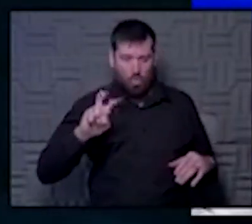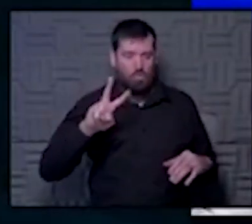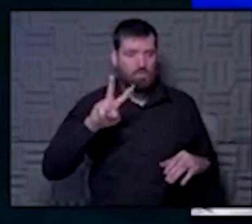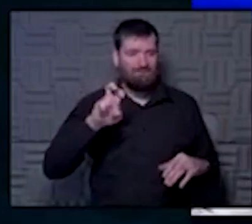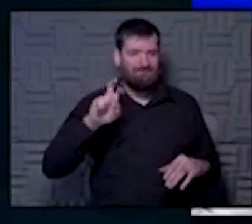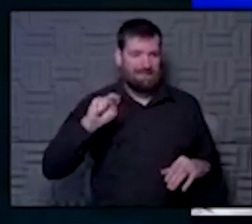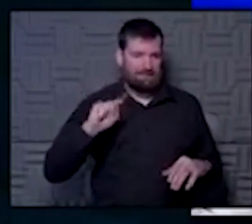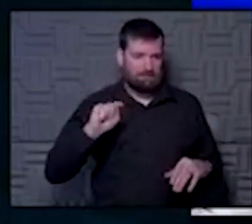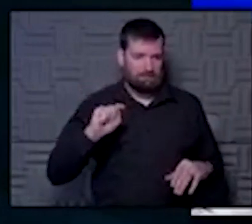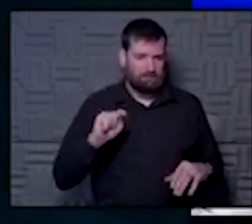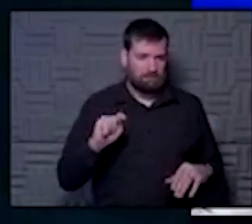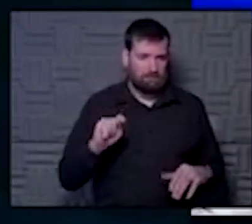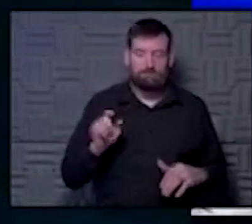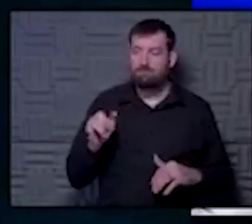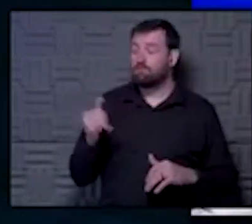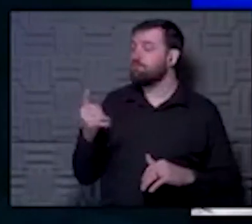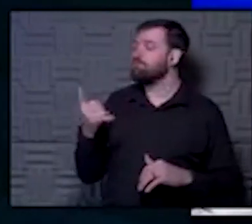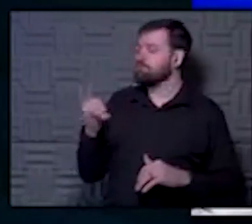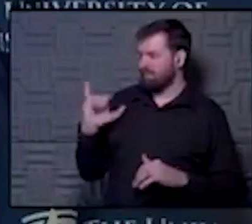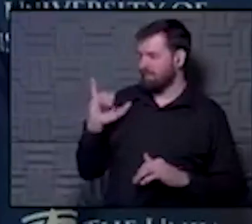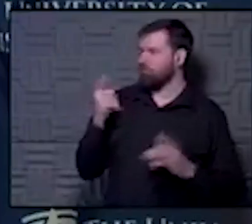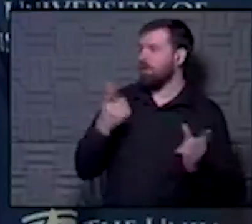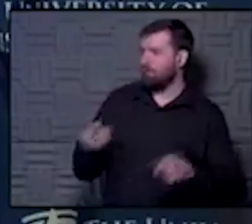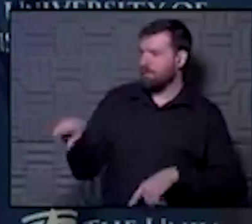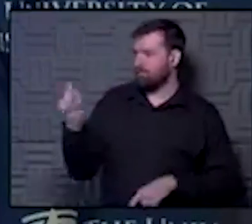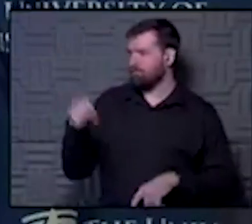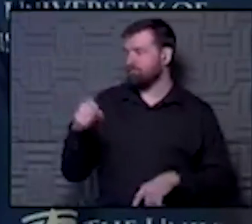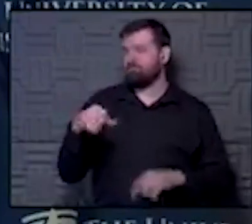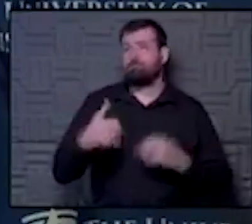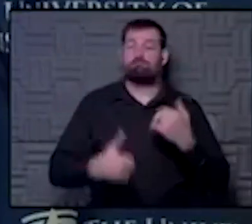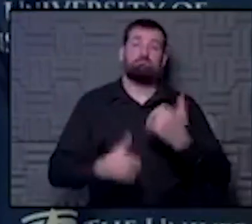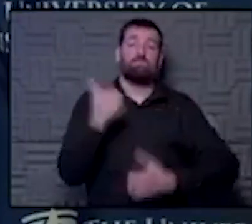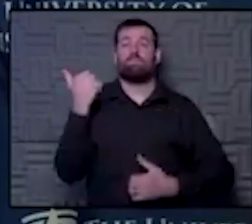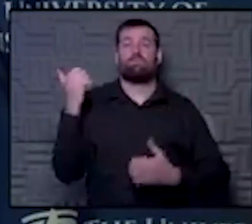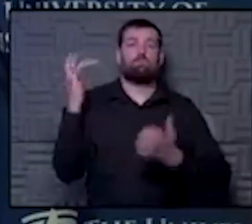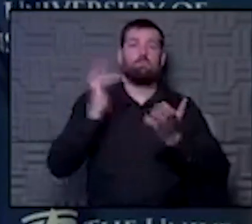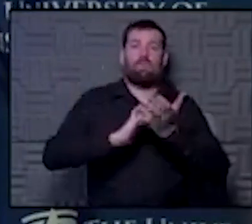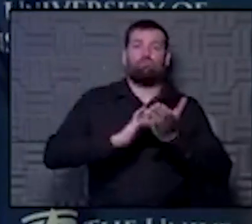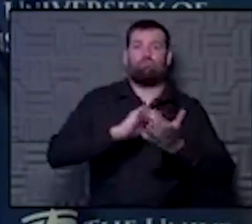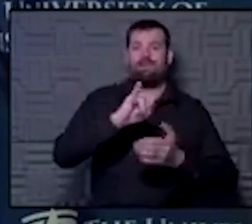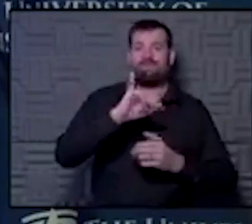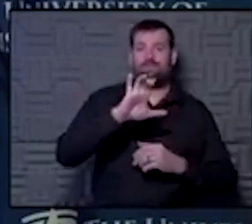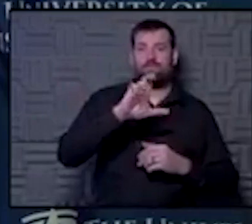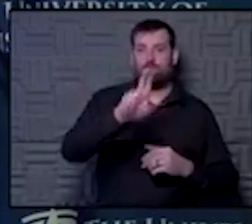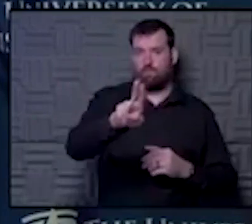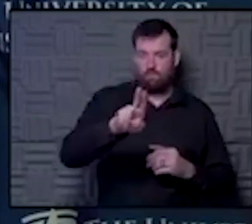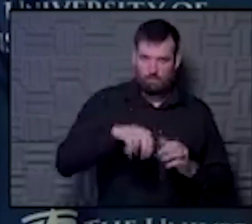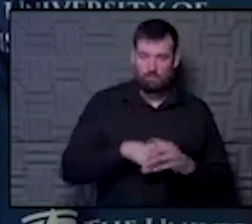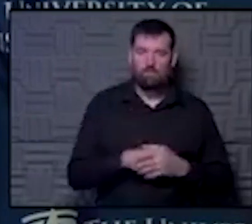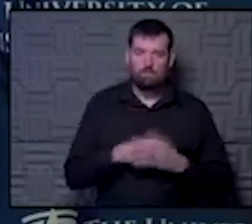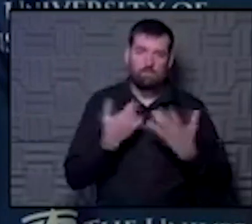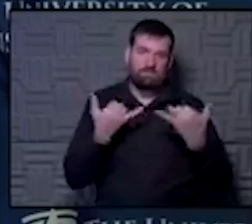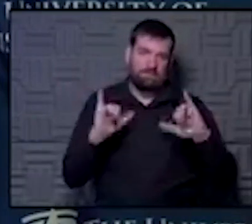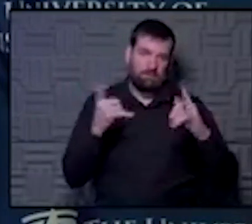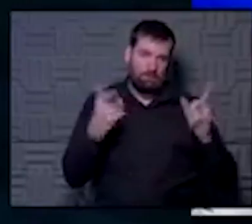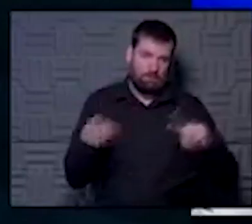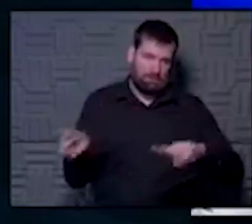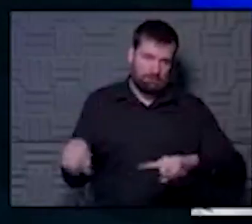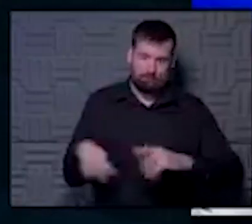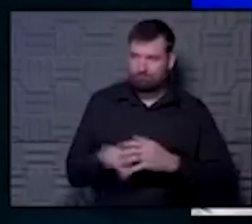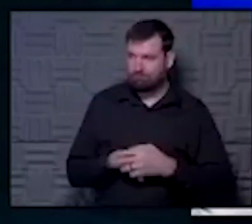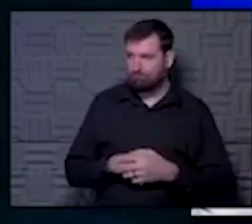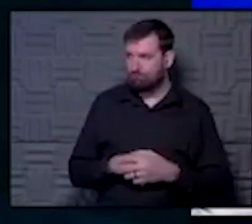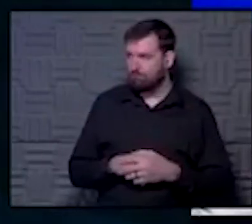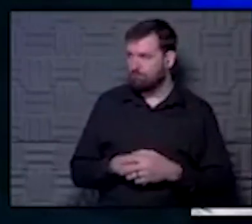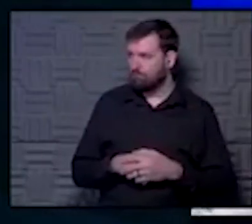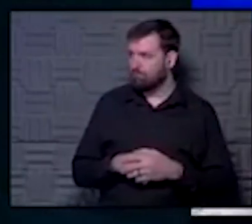going on? Yes, they're still going on. It's mostly on the medical ICU part. They're still going on, right?